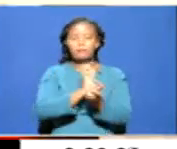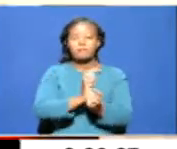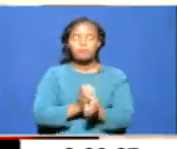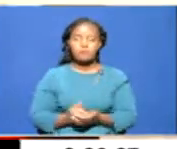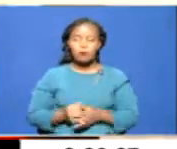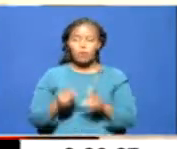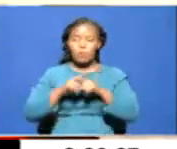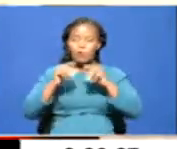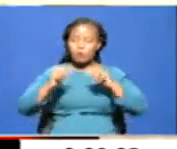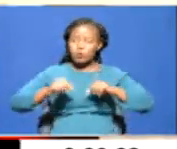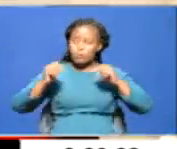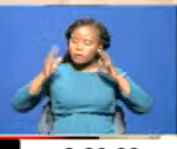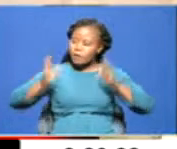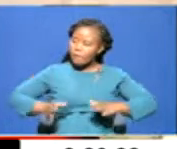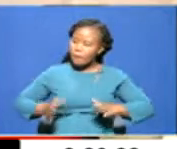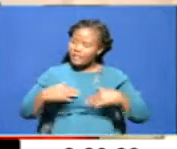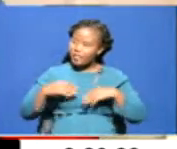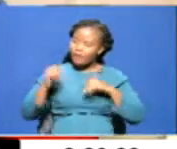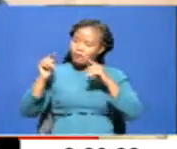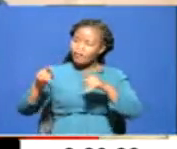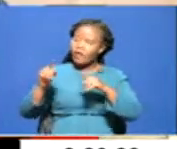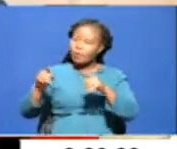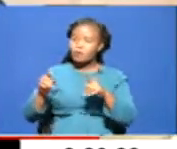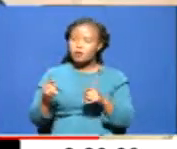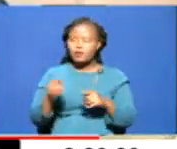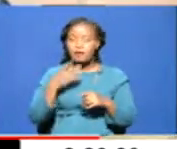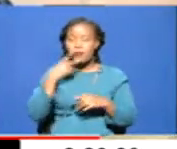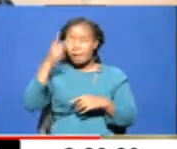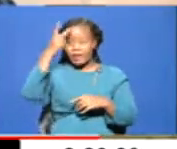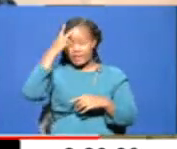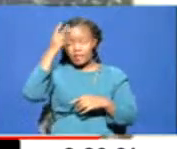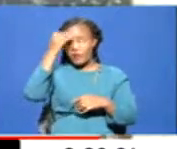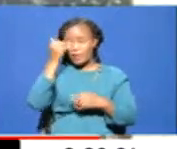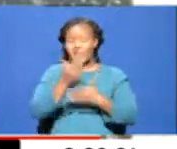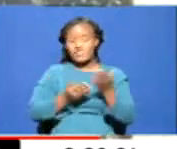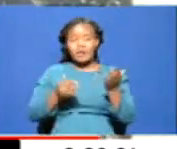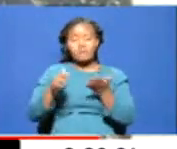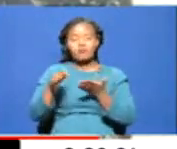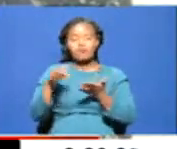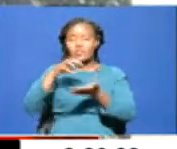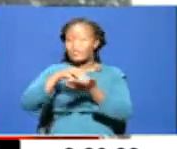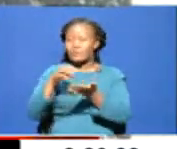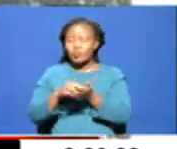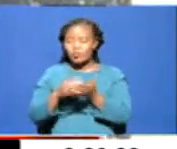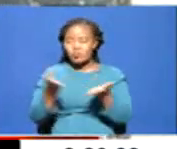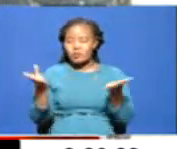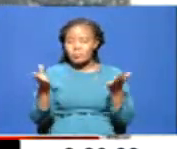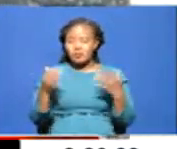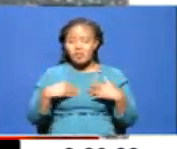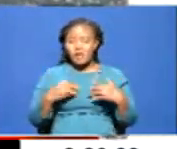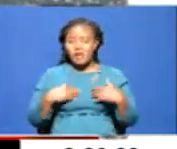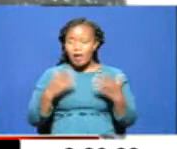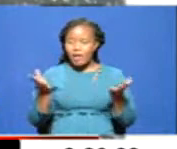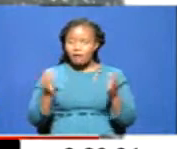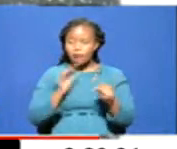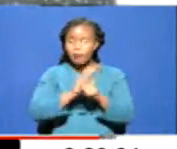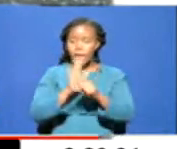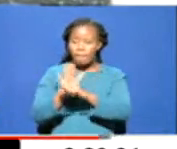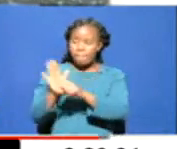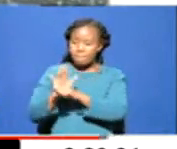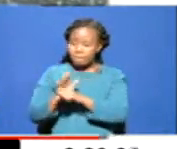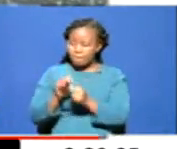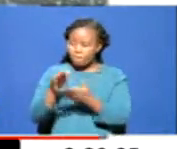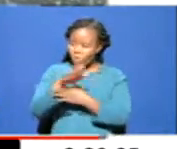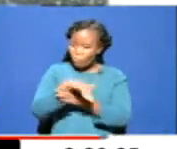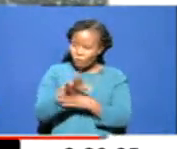guardians for providing an enabling environment to the unlawful act. There is a supply environment for